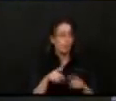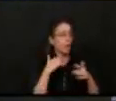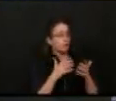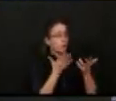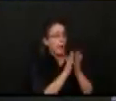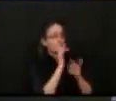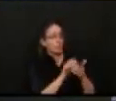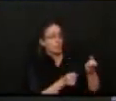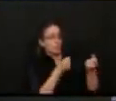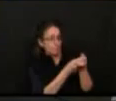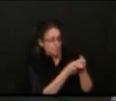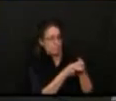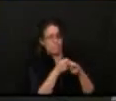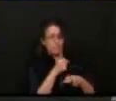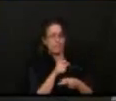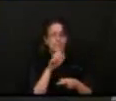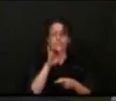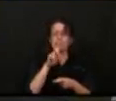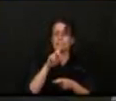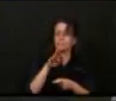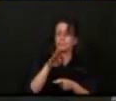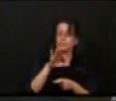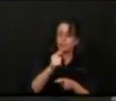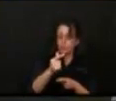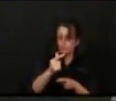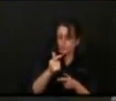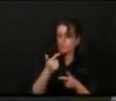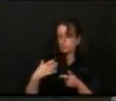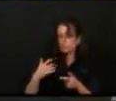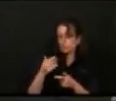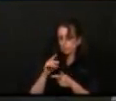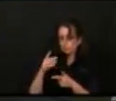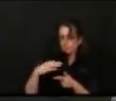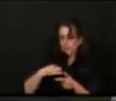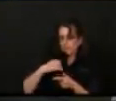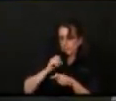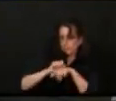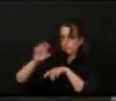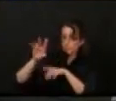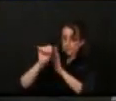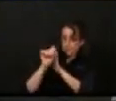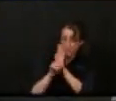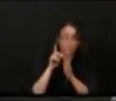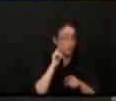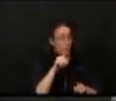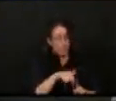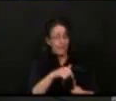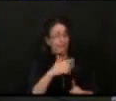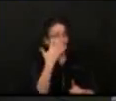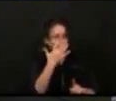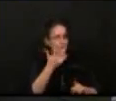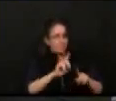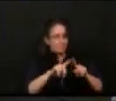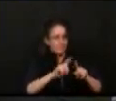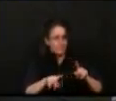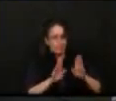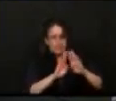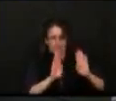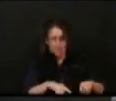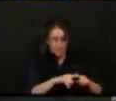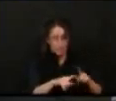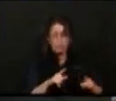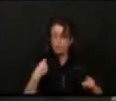Housing Trust. These five properties that we wrote to you about have been owned by the Housing Trust for the past